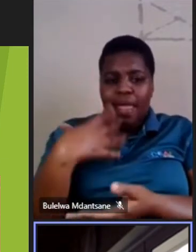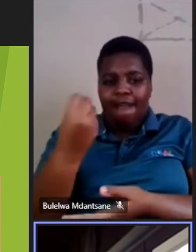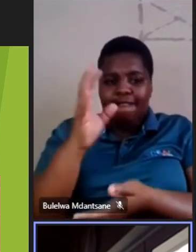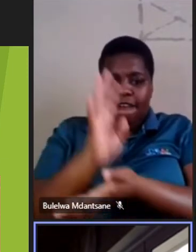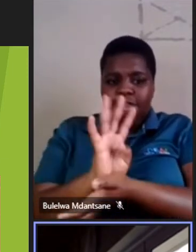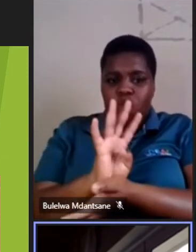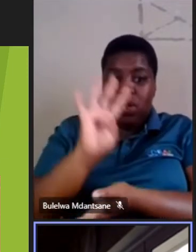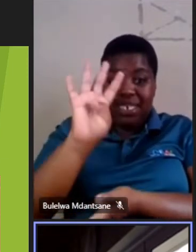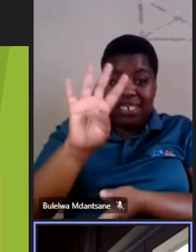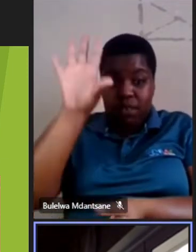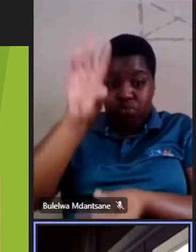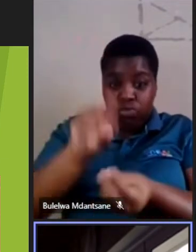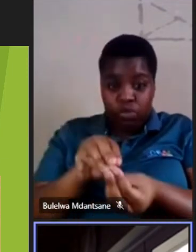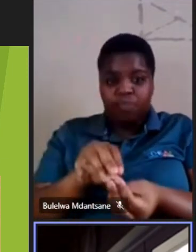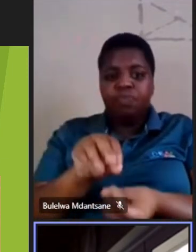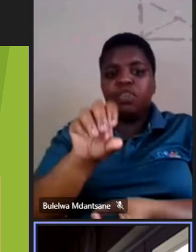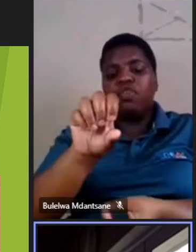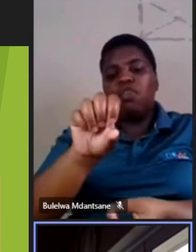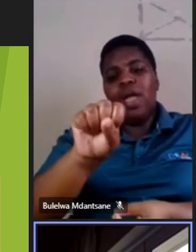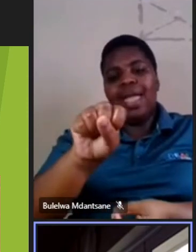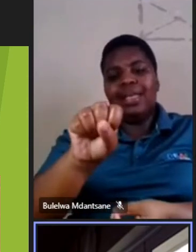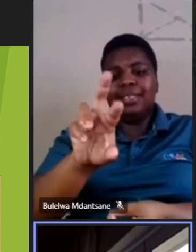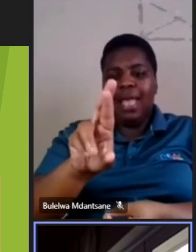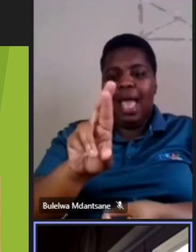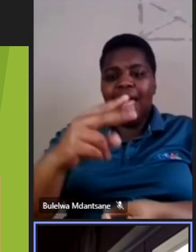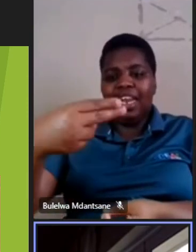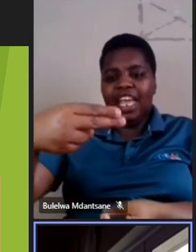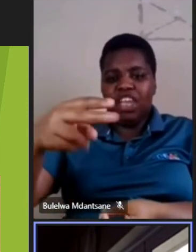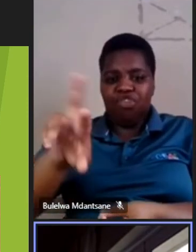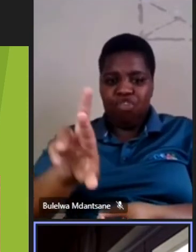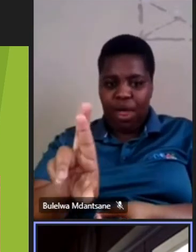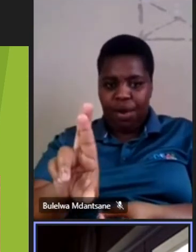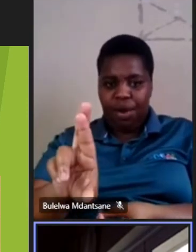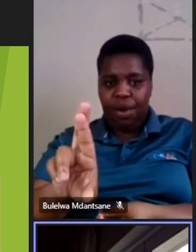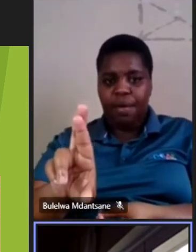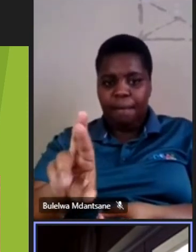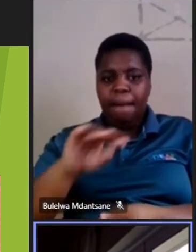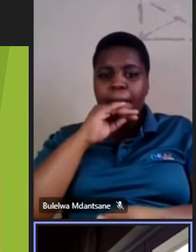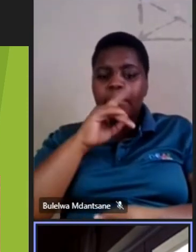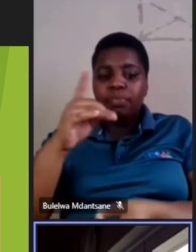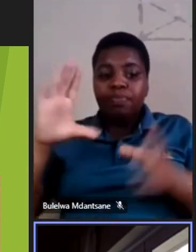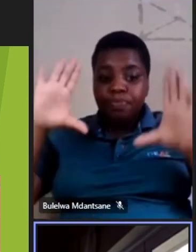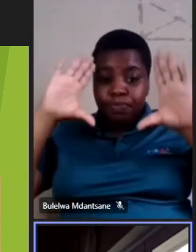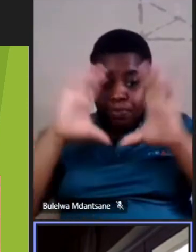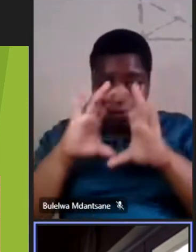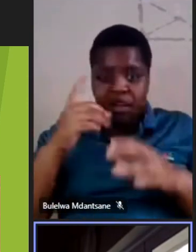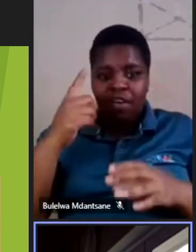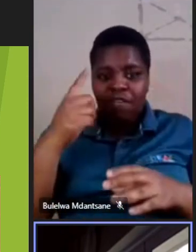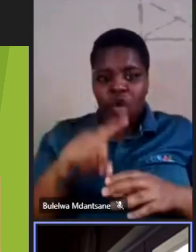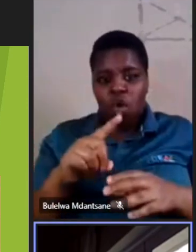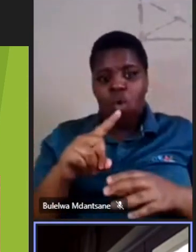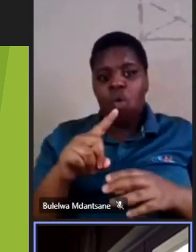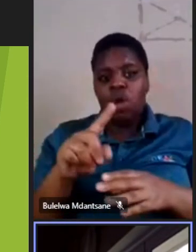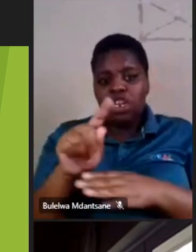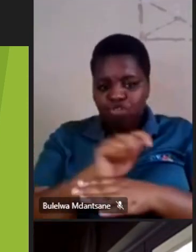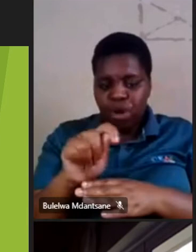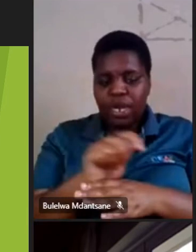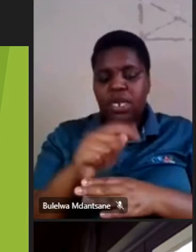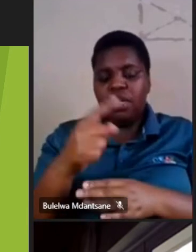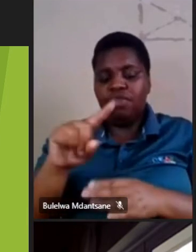of which one of these modules, module 11, focuses on disability and SRHR. Next slide.